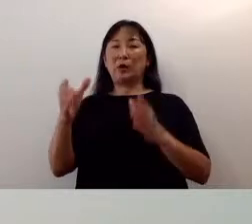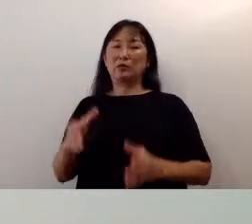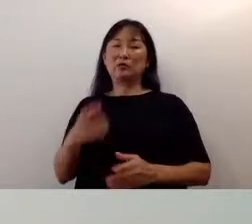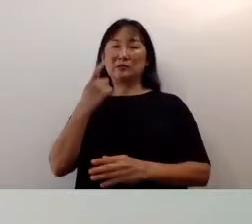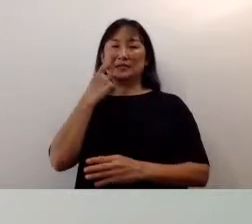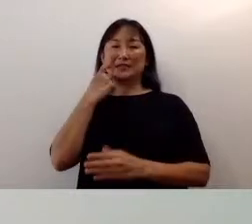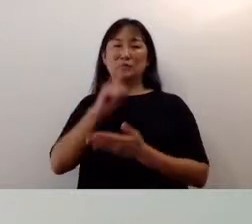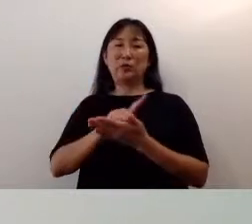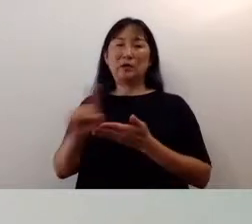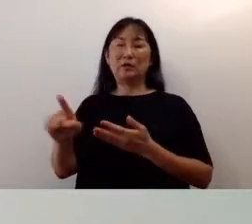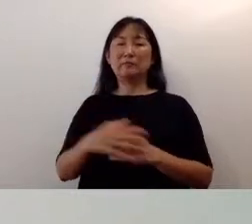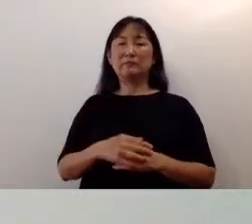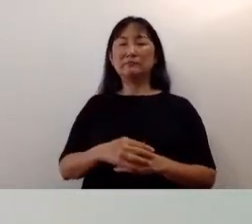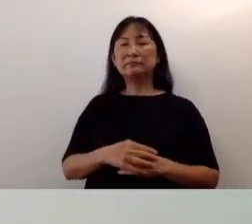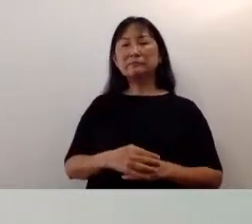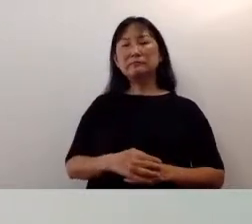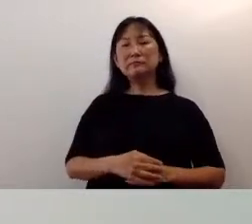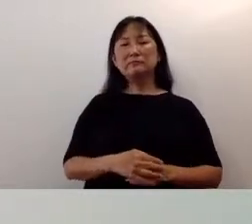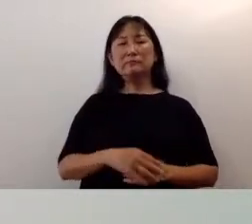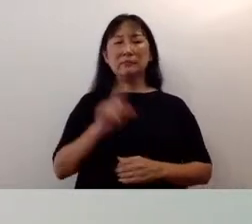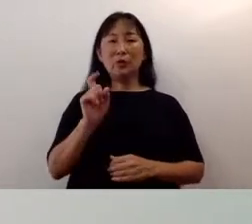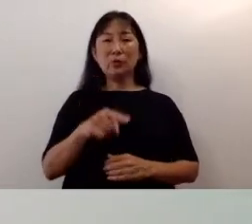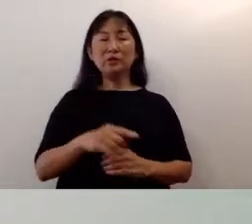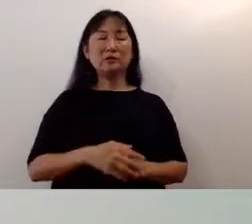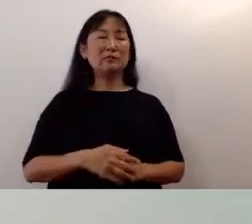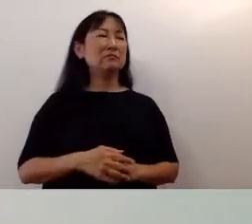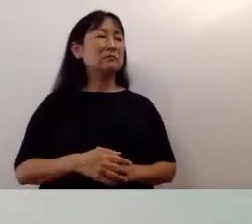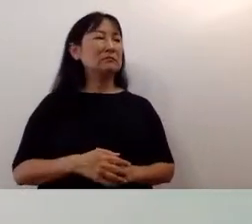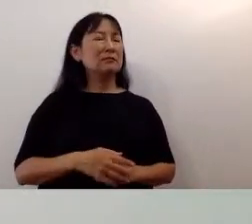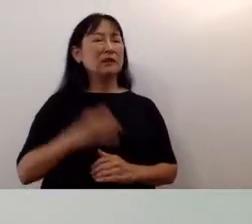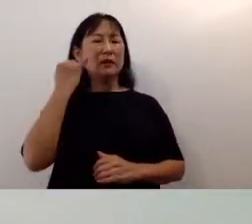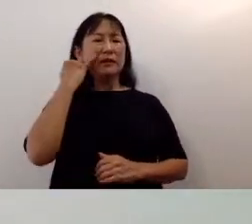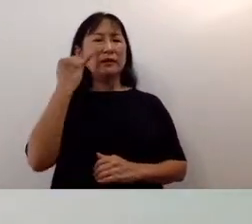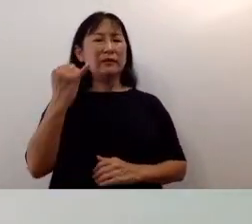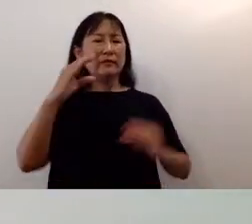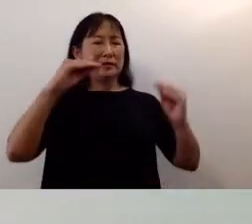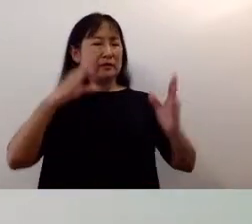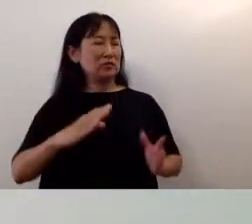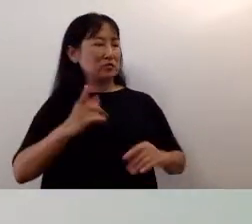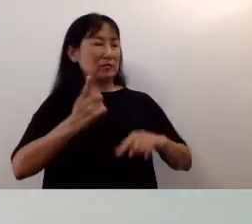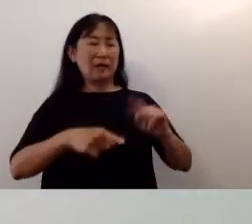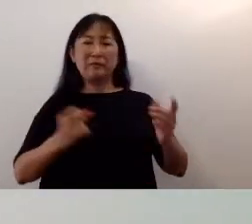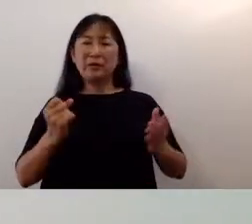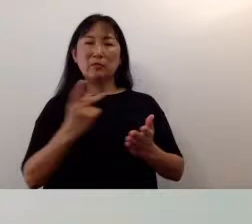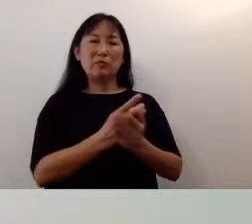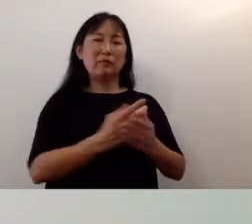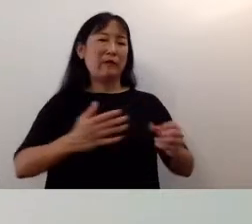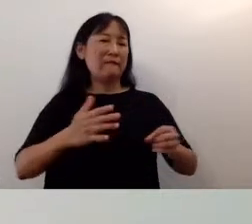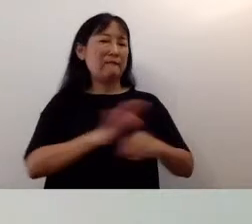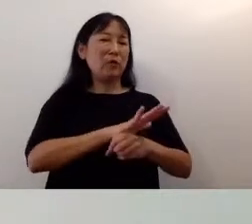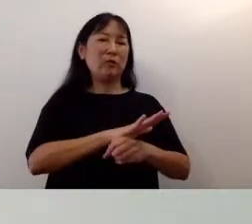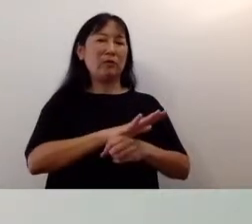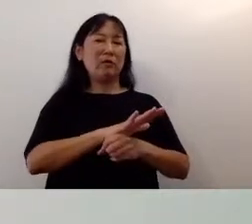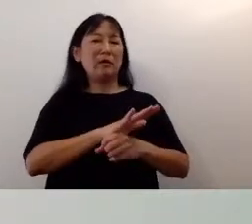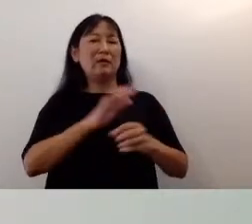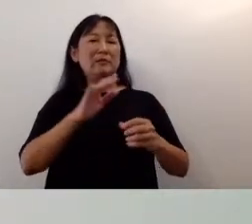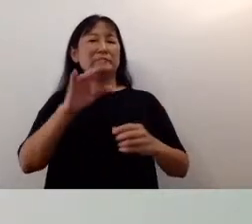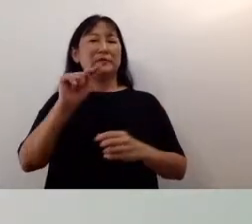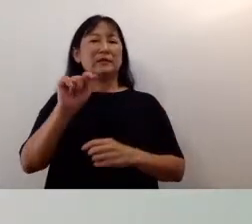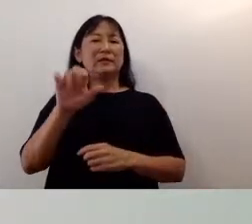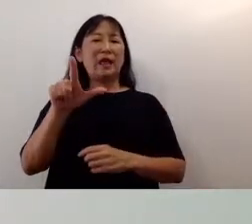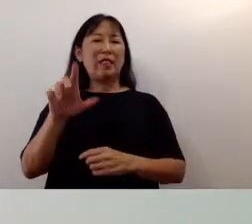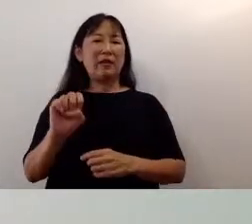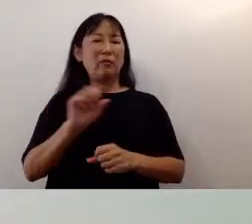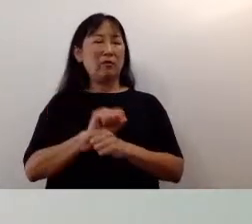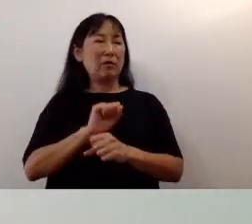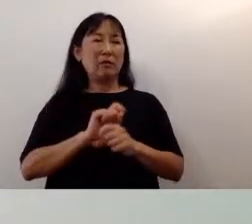What is a teacher supposed to do if they have a position where they can't be approved for full telework and they have a health concern about being